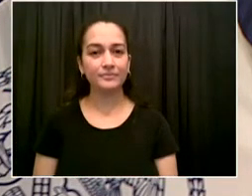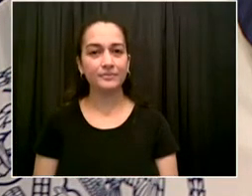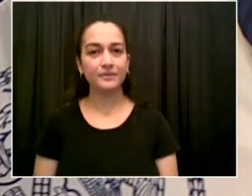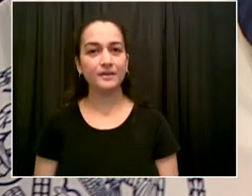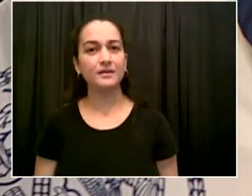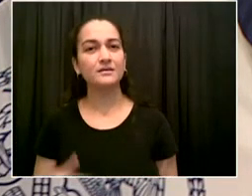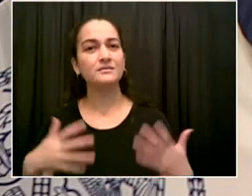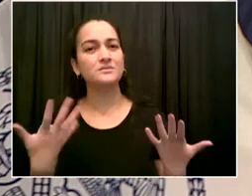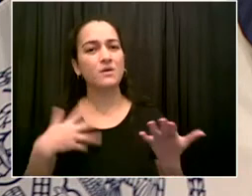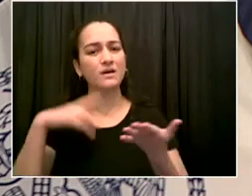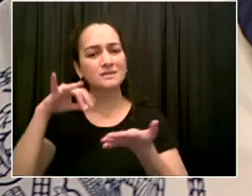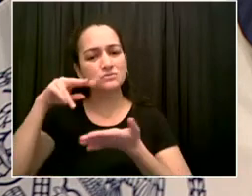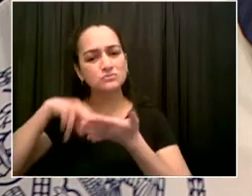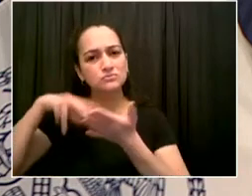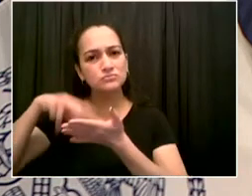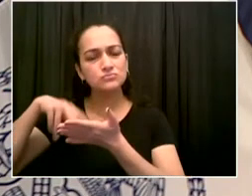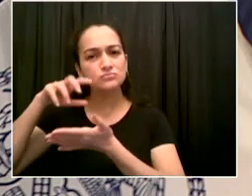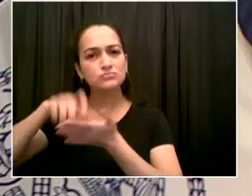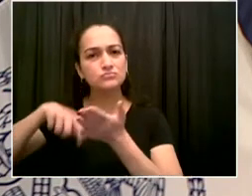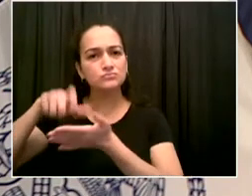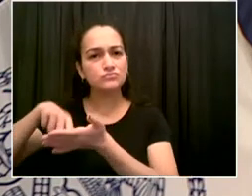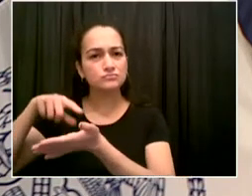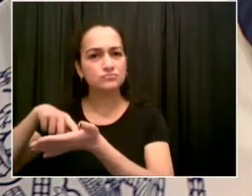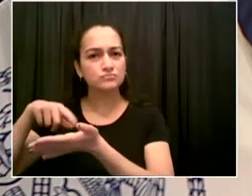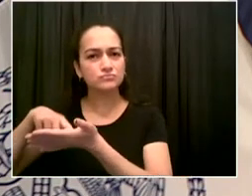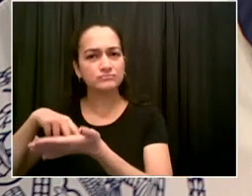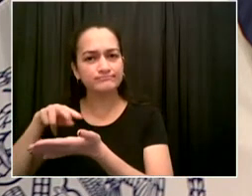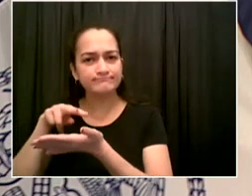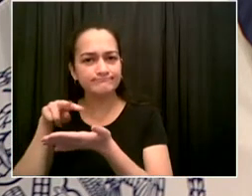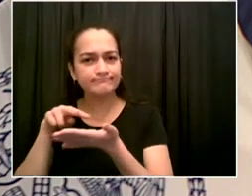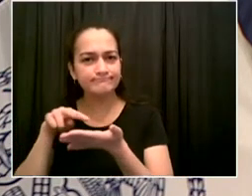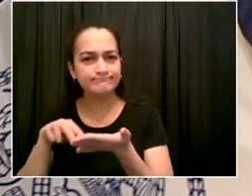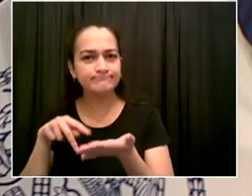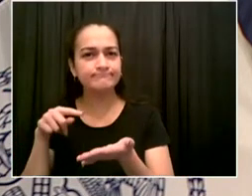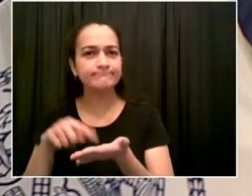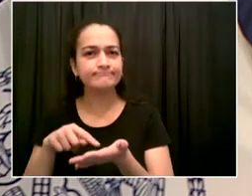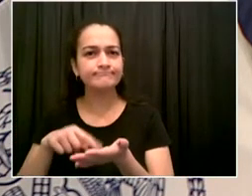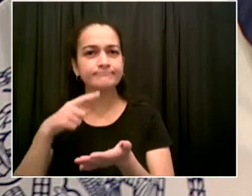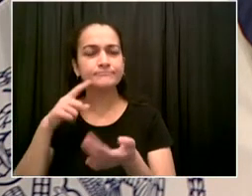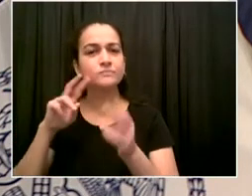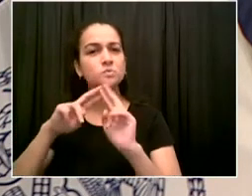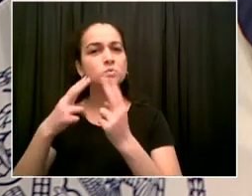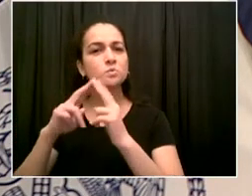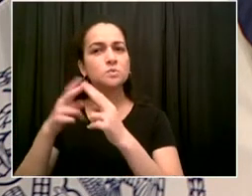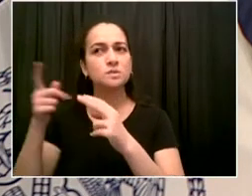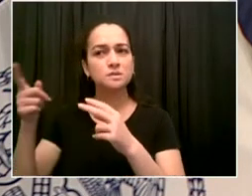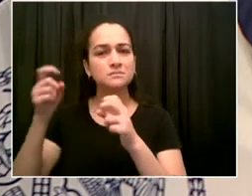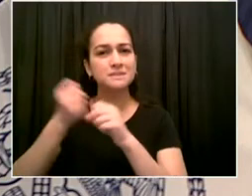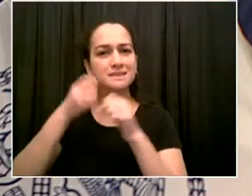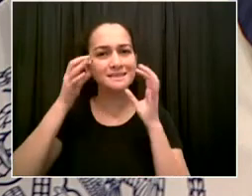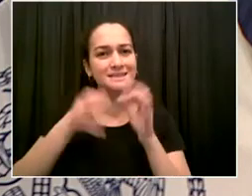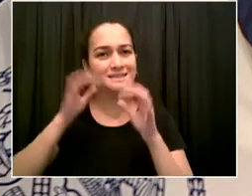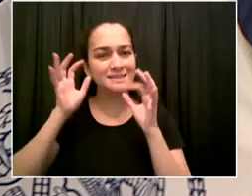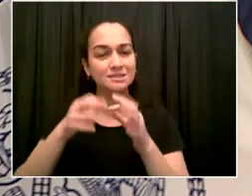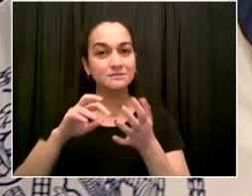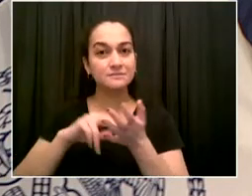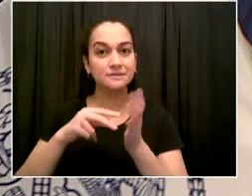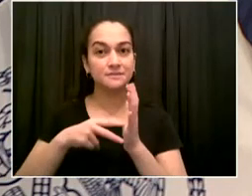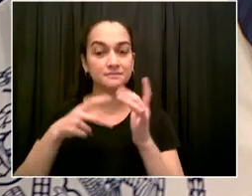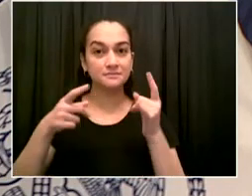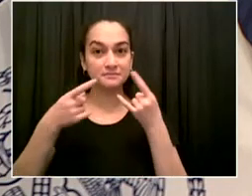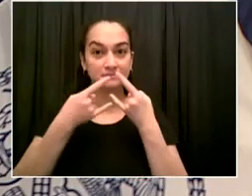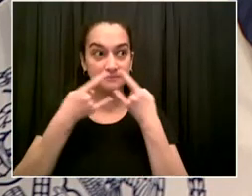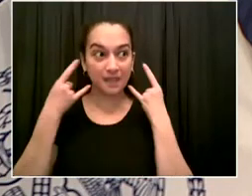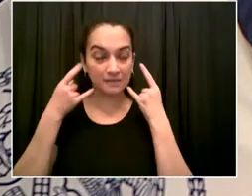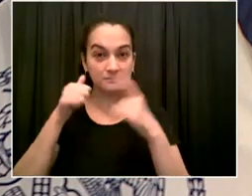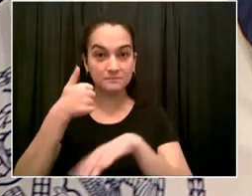unions before they make decisions of such gravity, like lifting the mask guidance? And didn't that move in May give us a false sense of